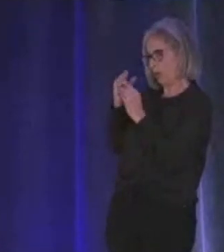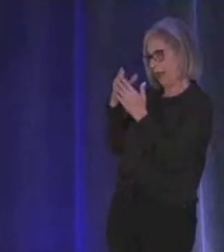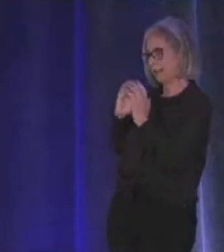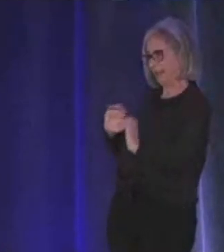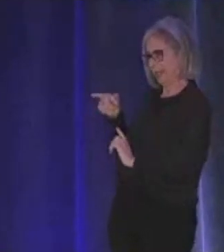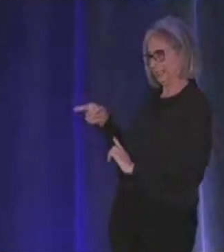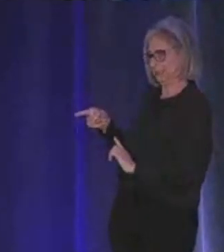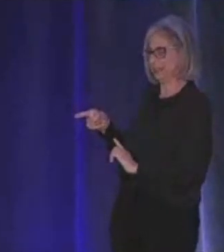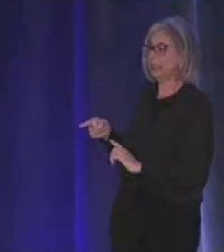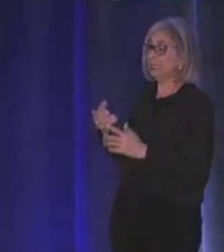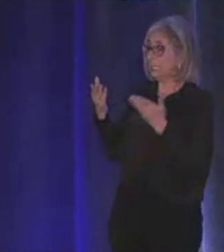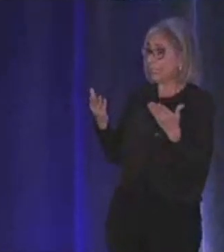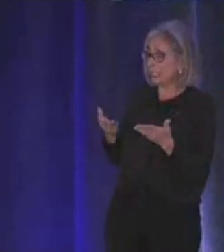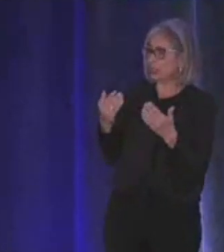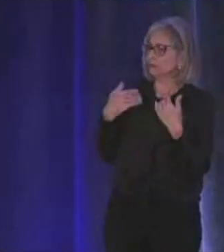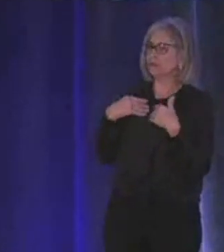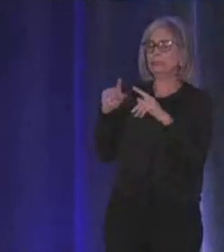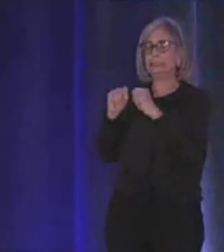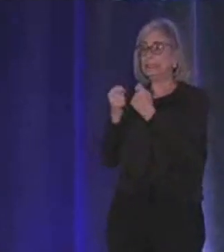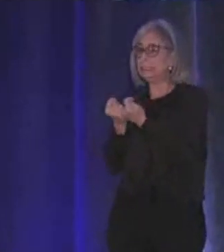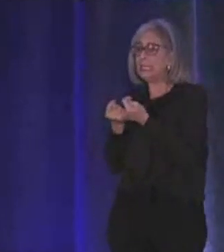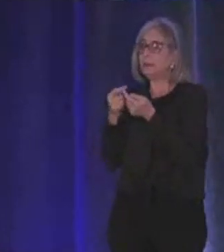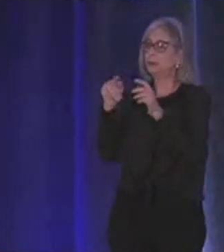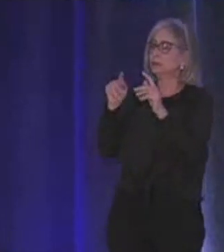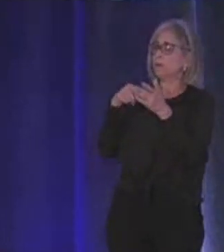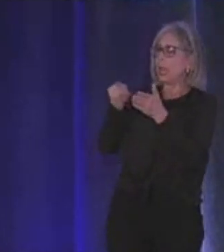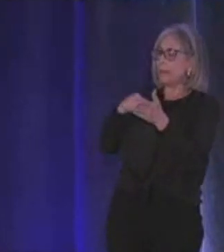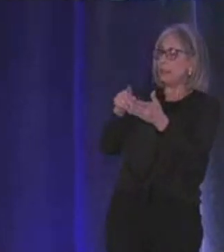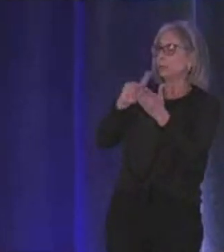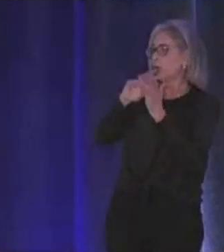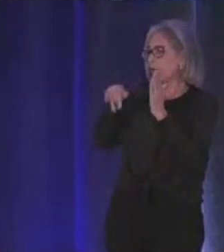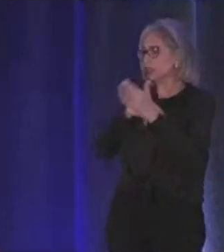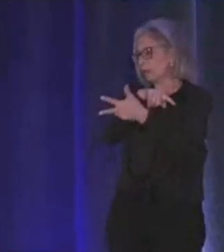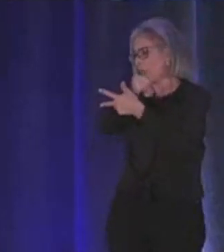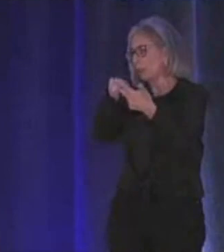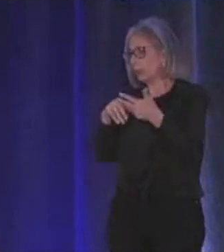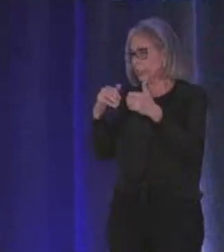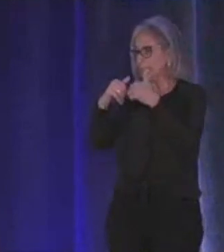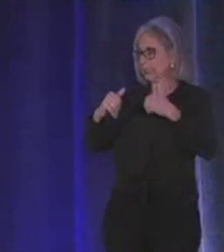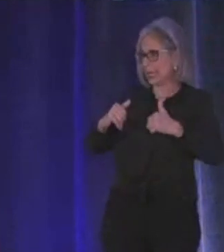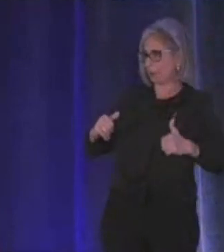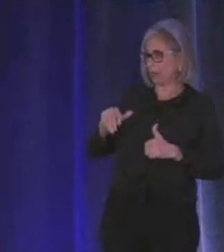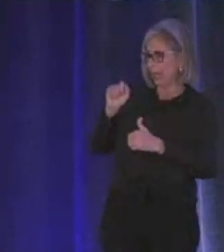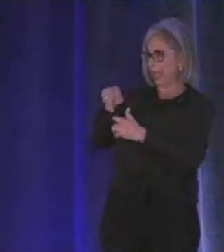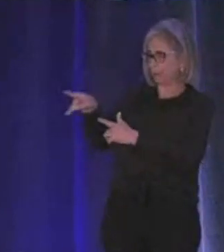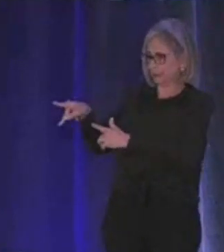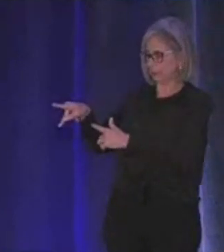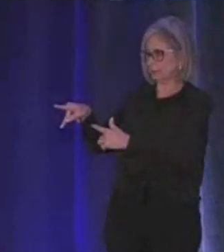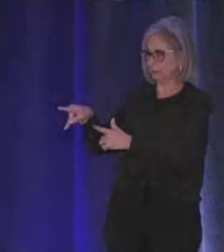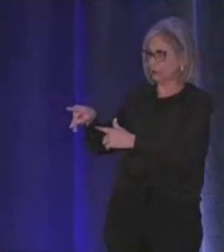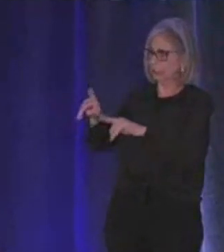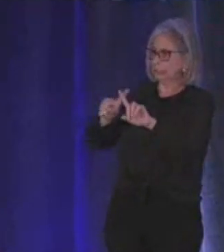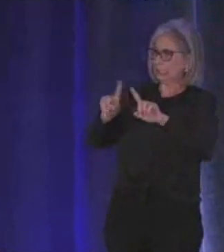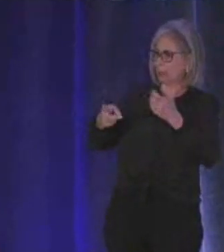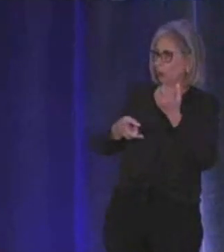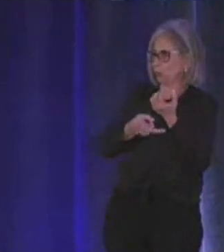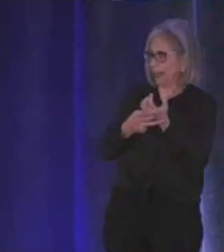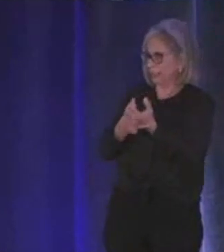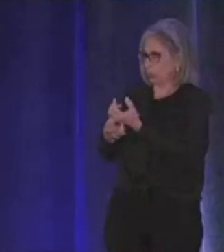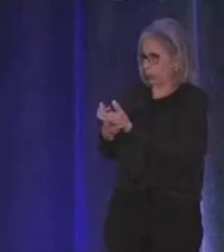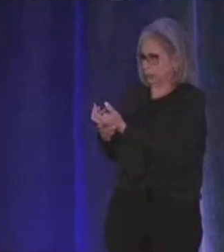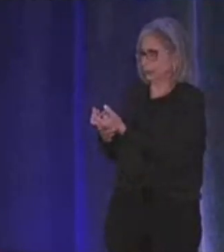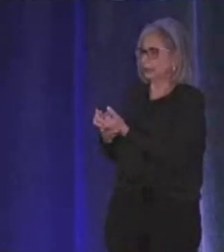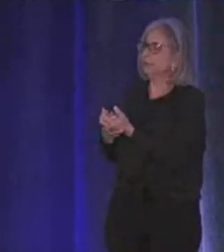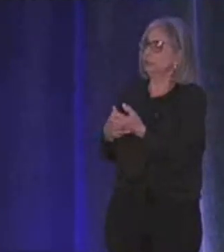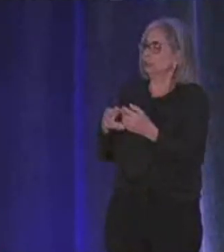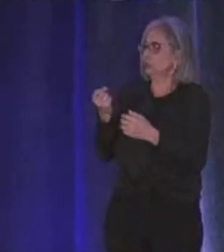So here, teams, payments, projects, we have our 3 separate apps, have their 3 separate repositories.